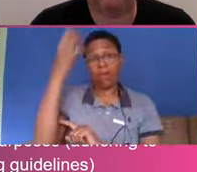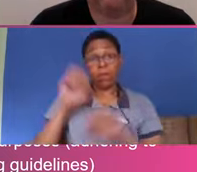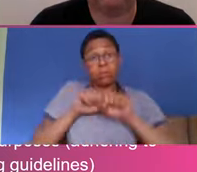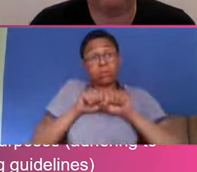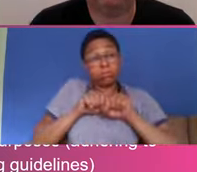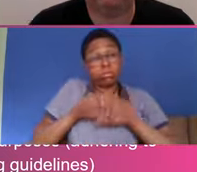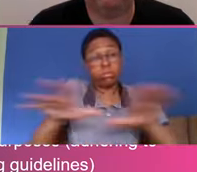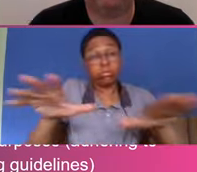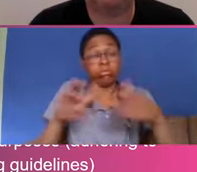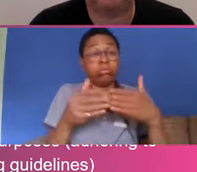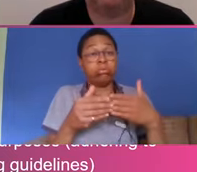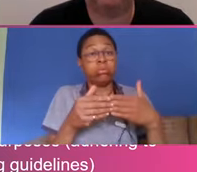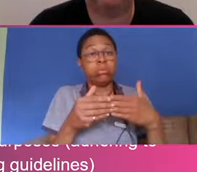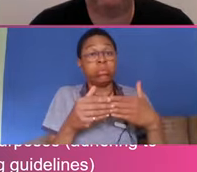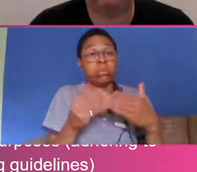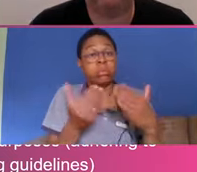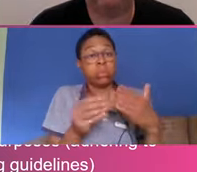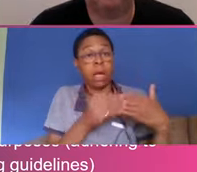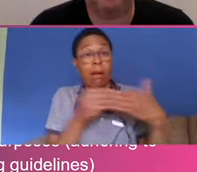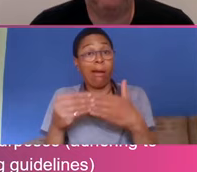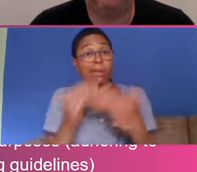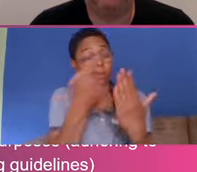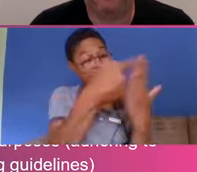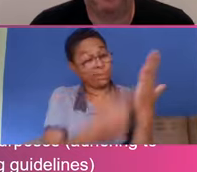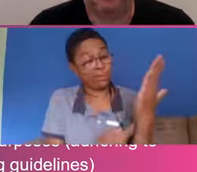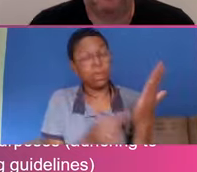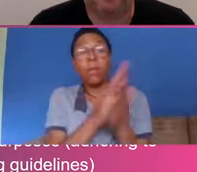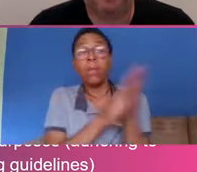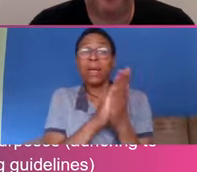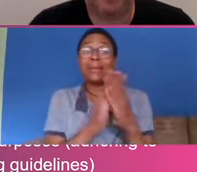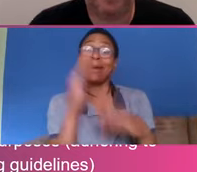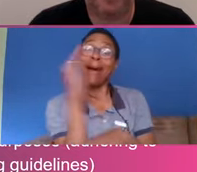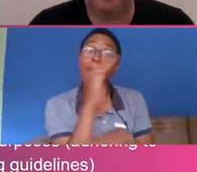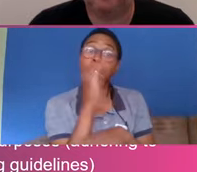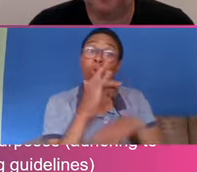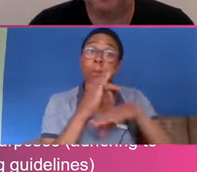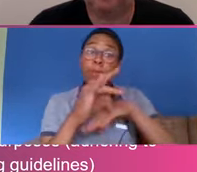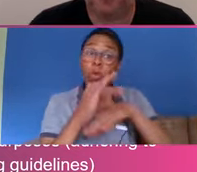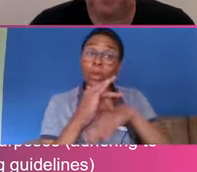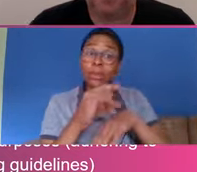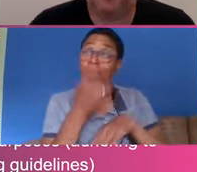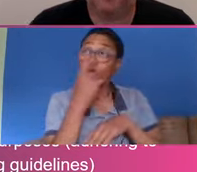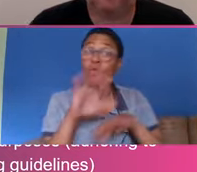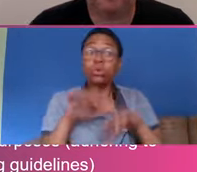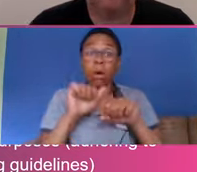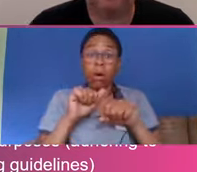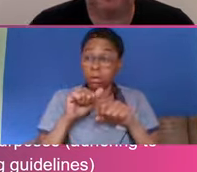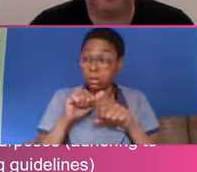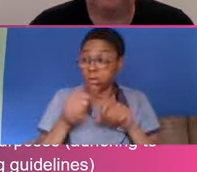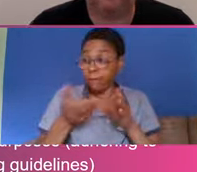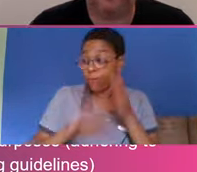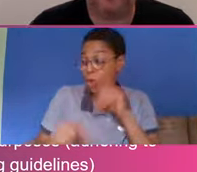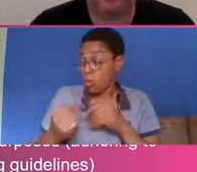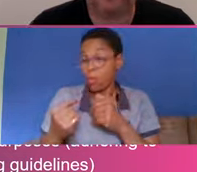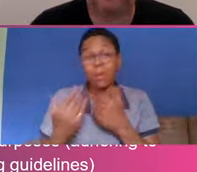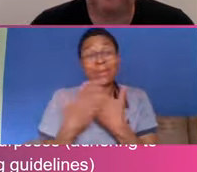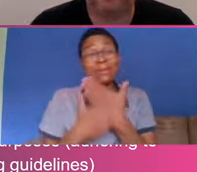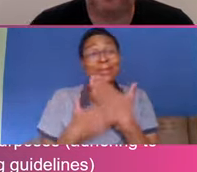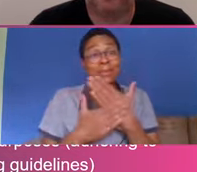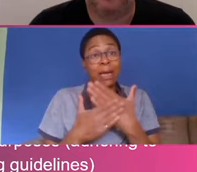outdoor performances from Saturday, the 11th of July. We're currently in stage three of a five-stage